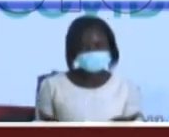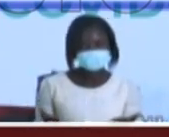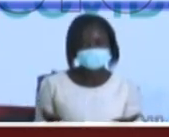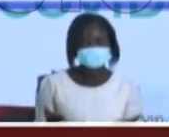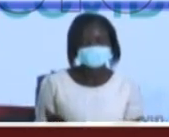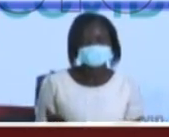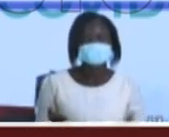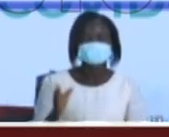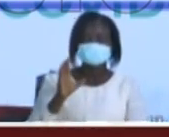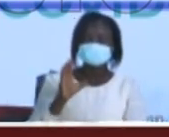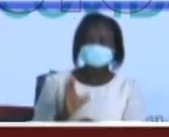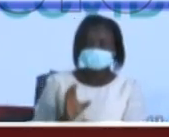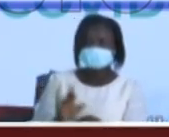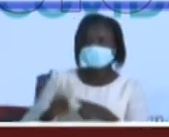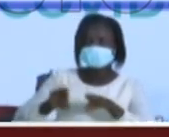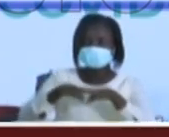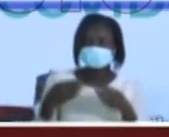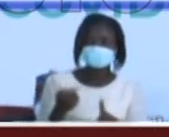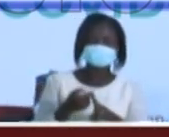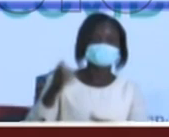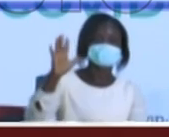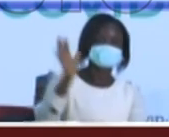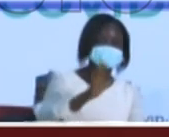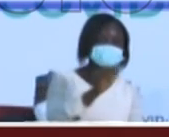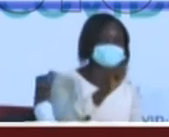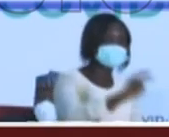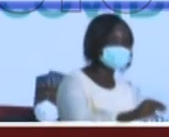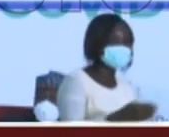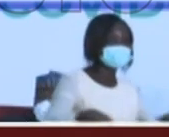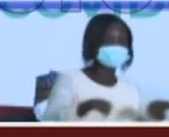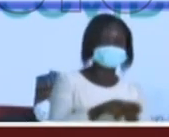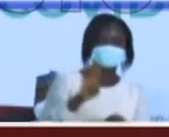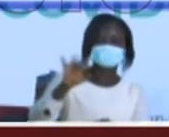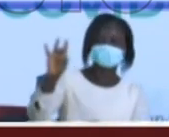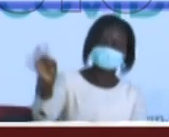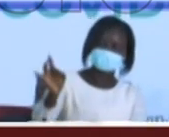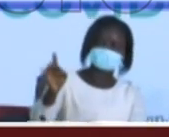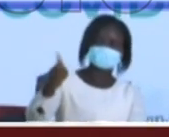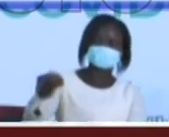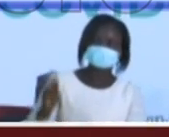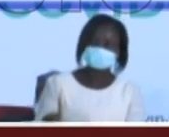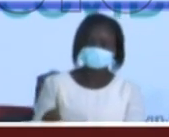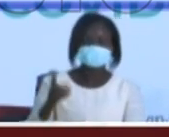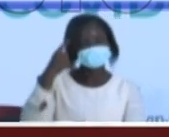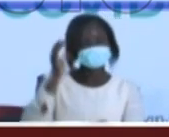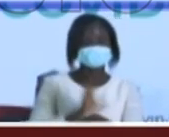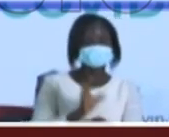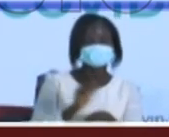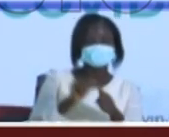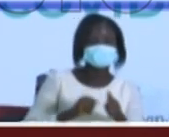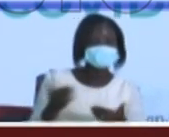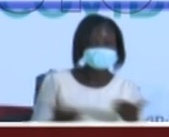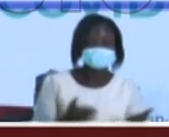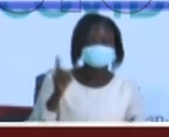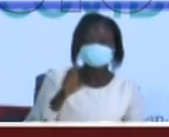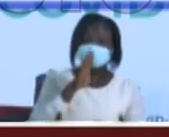services. Churches to open from 5 a.m. and close by 8 p.m. For churches, each service should